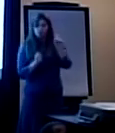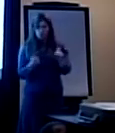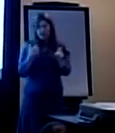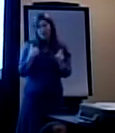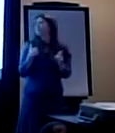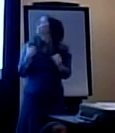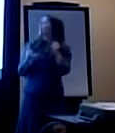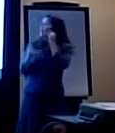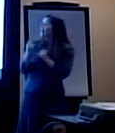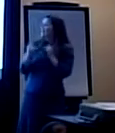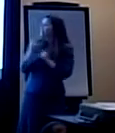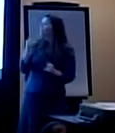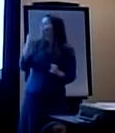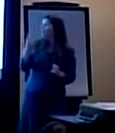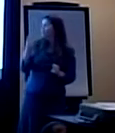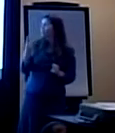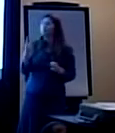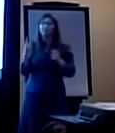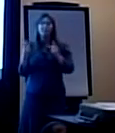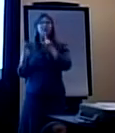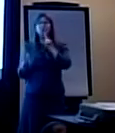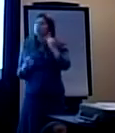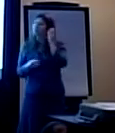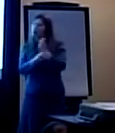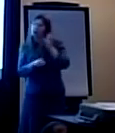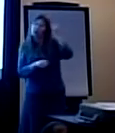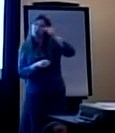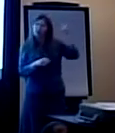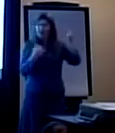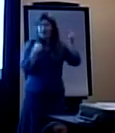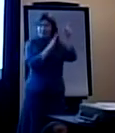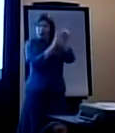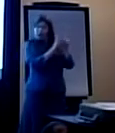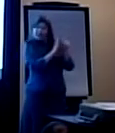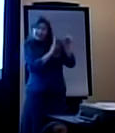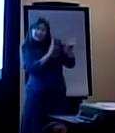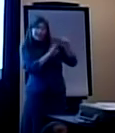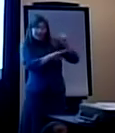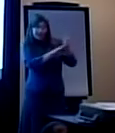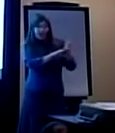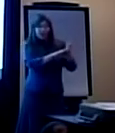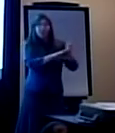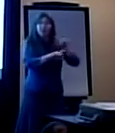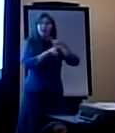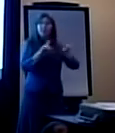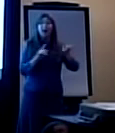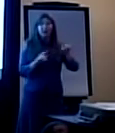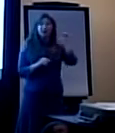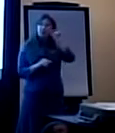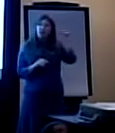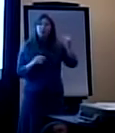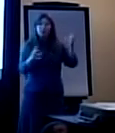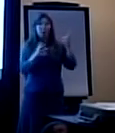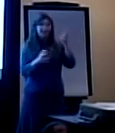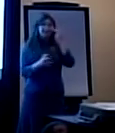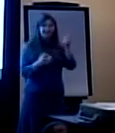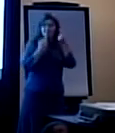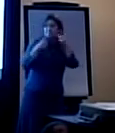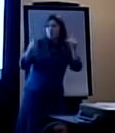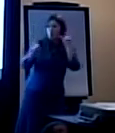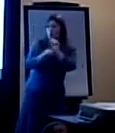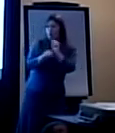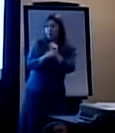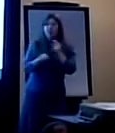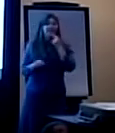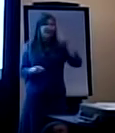one's a hard one, because in government, of course, whenever we have policy, we always have the policy of least regret. Government likes to have things work. They don't like to